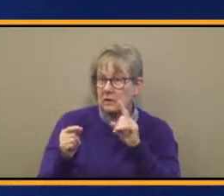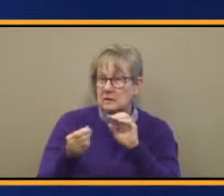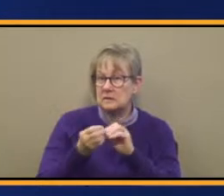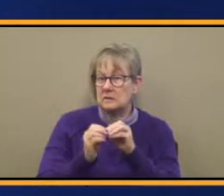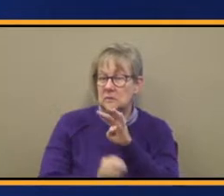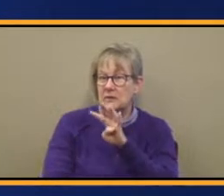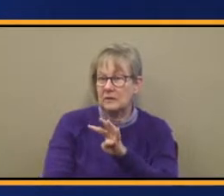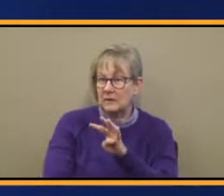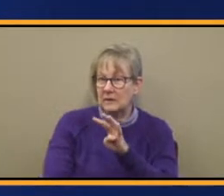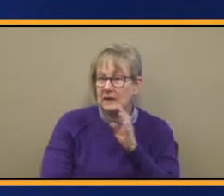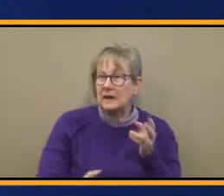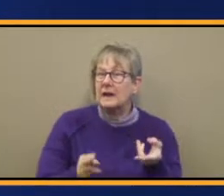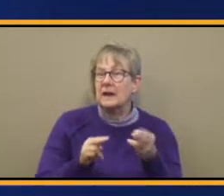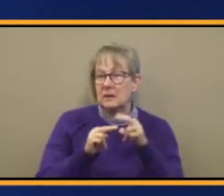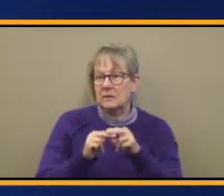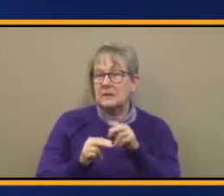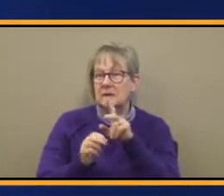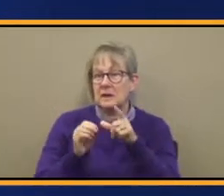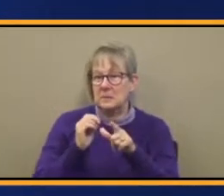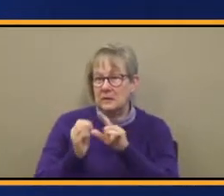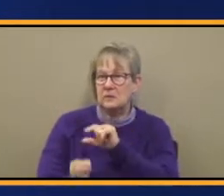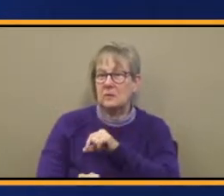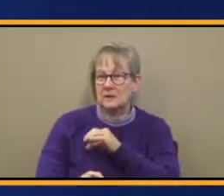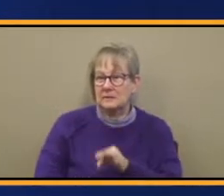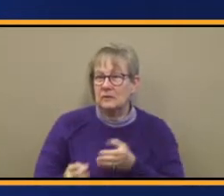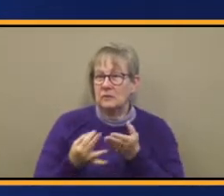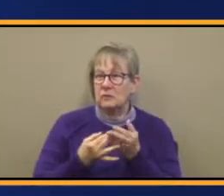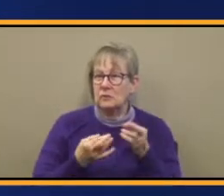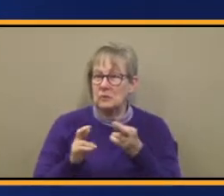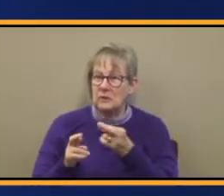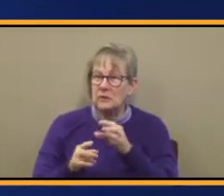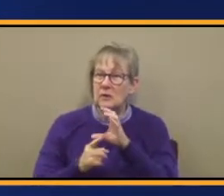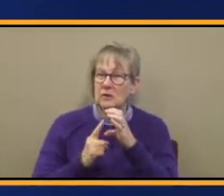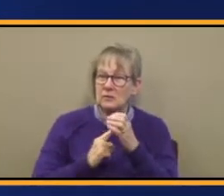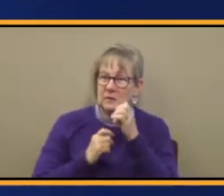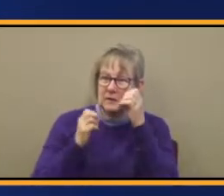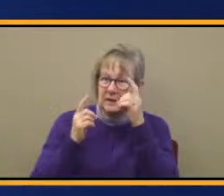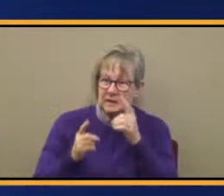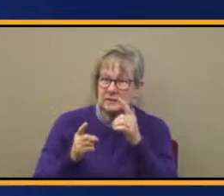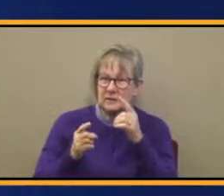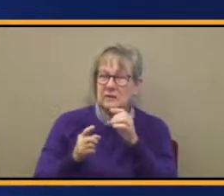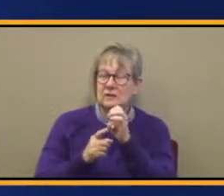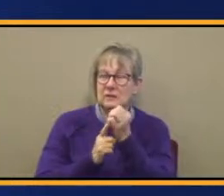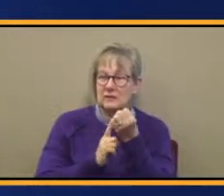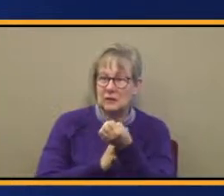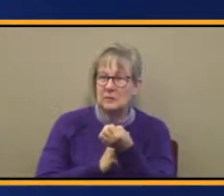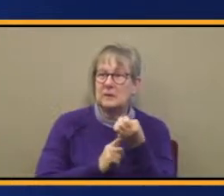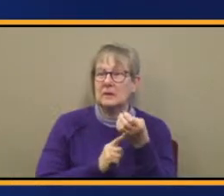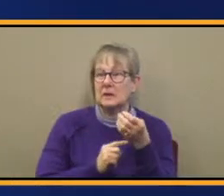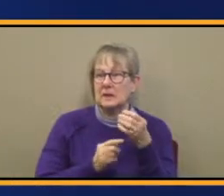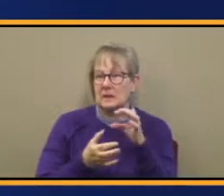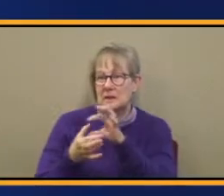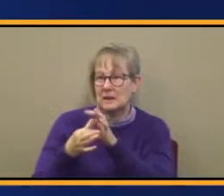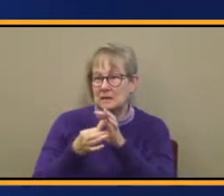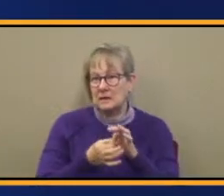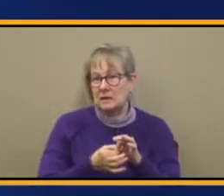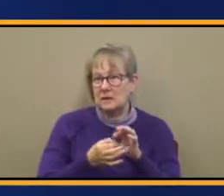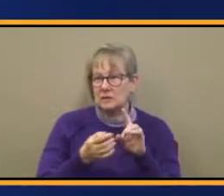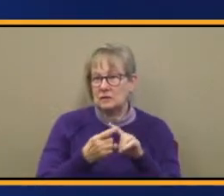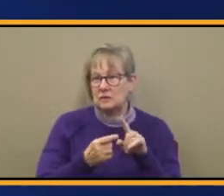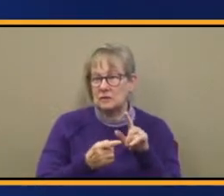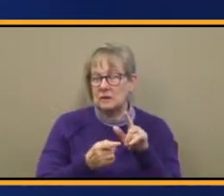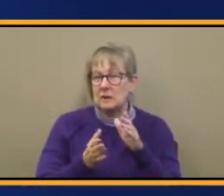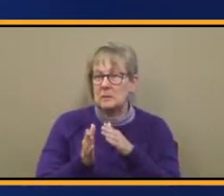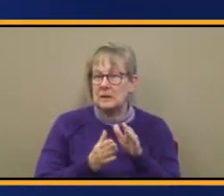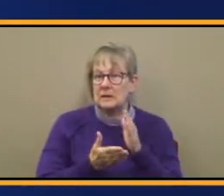number 4, enhance El Paso's quality of life through recreational, cultural, and educational environments. The linkage to the strategic plan